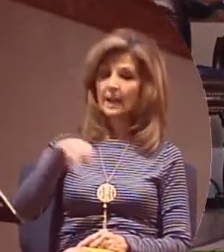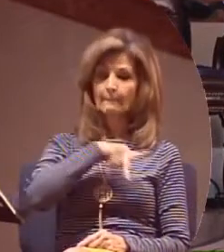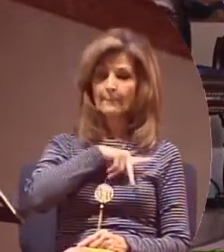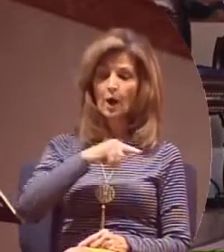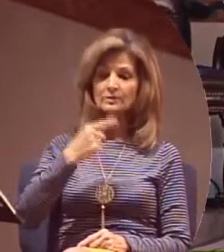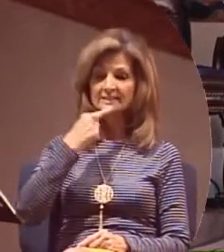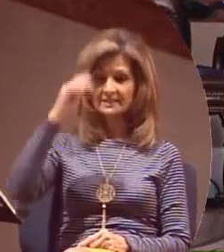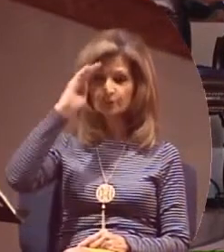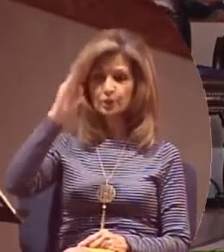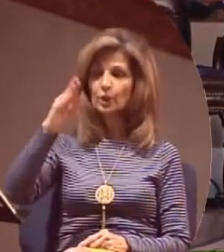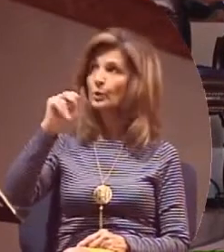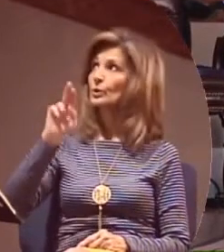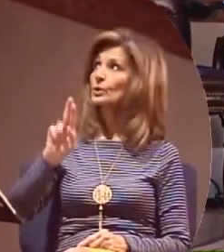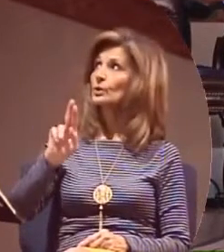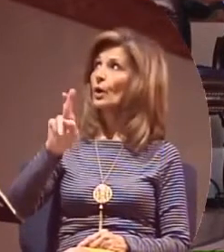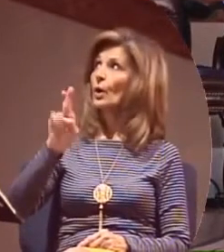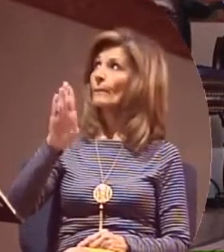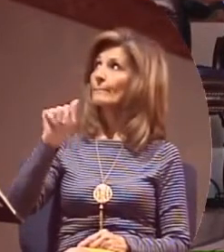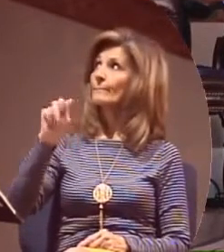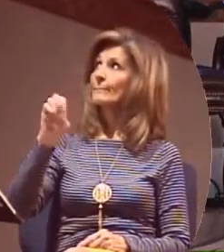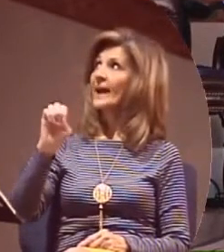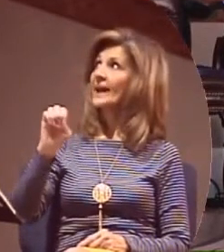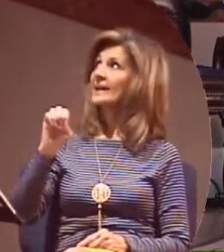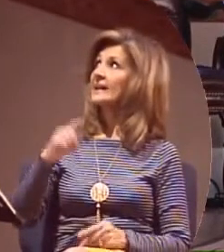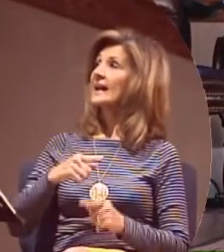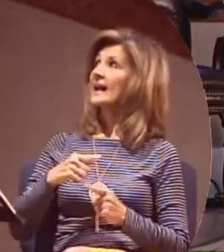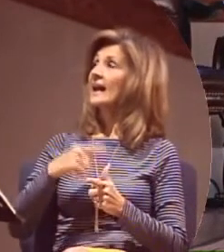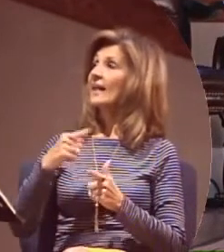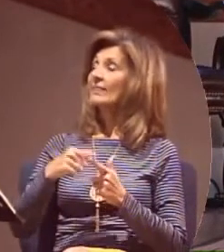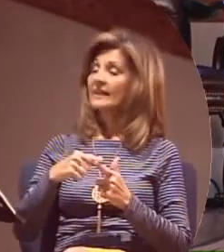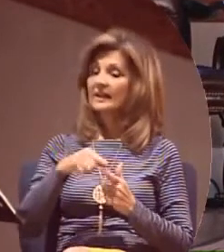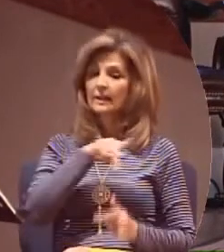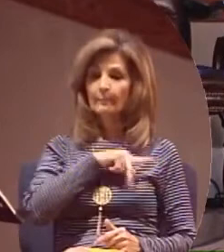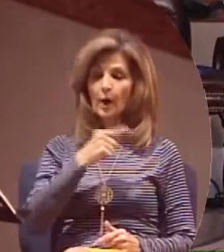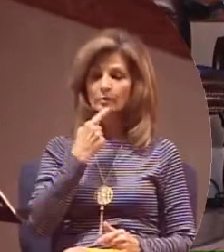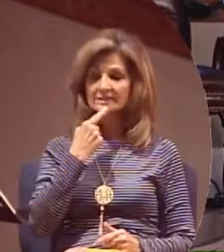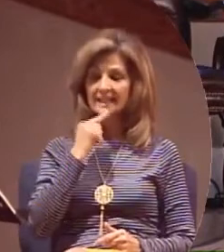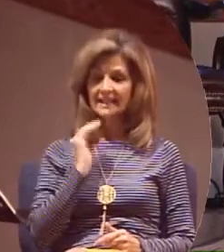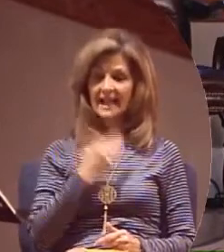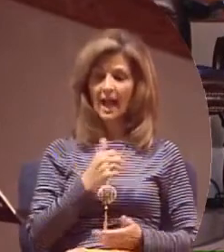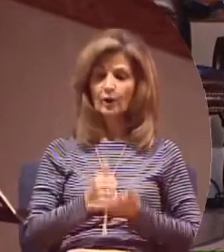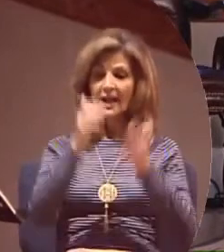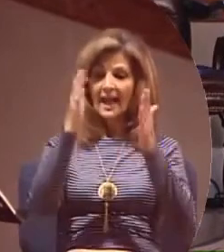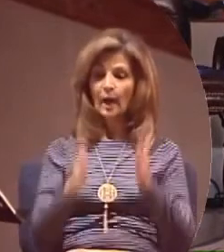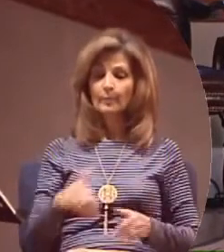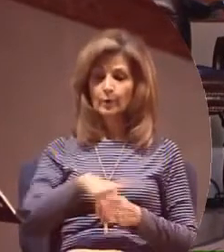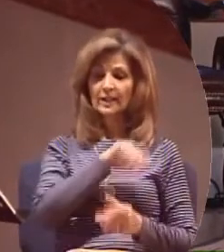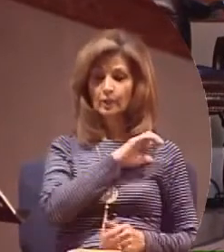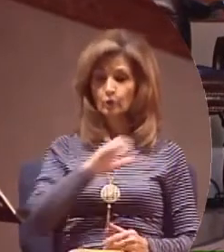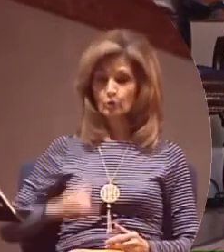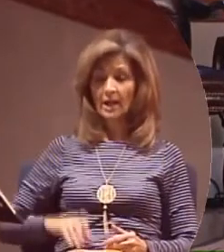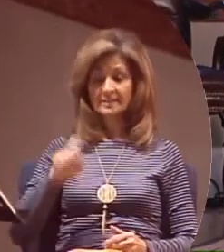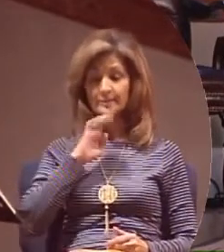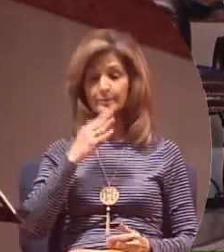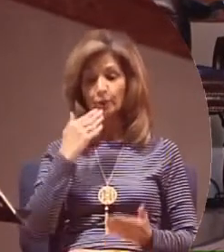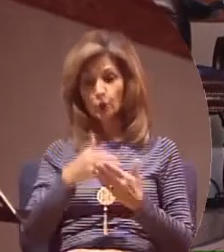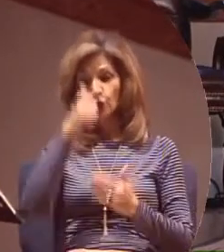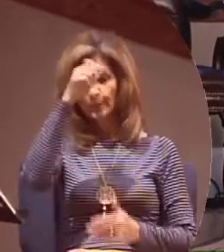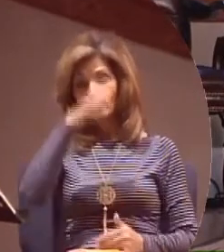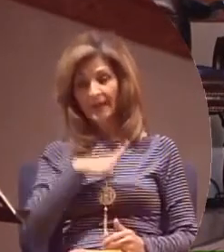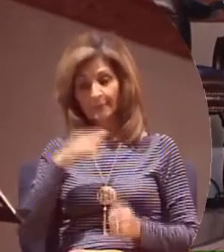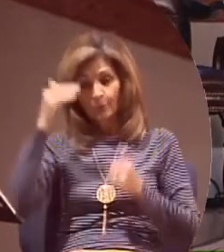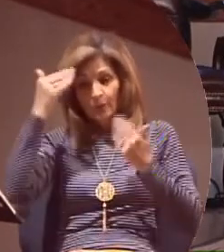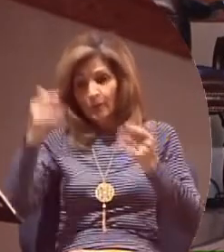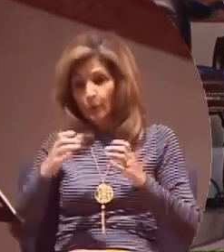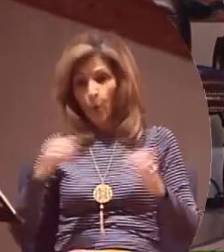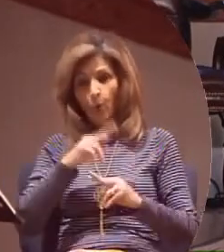salute Urbane. It's Romans 16, 9. And then Paul called him this, our helper in Christ. Must have been a good man. We don't know anything about it much.